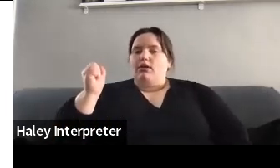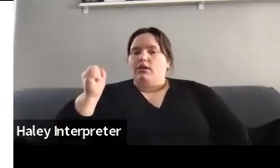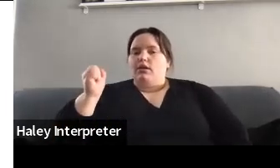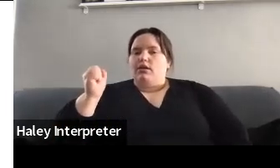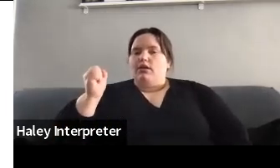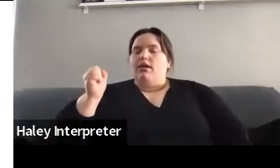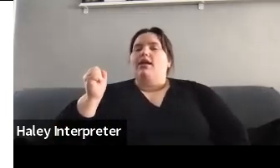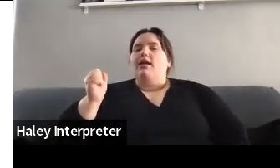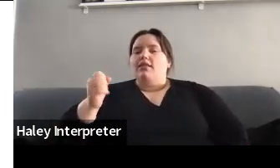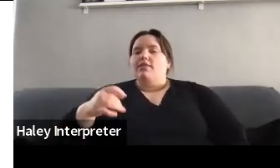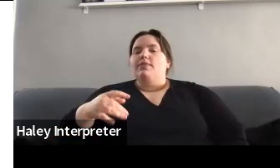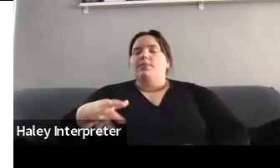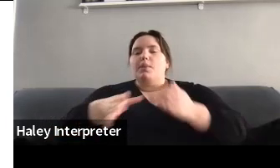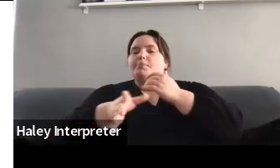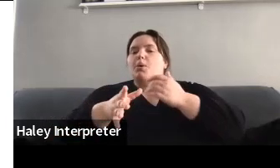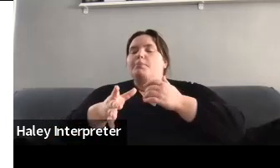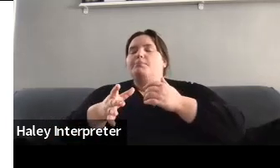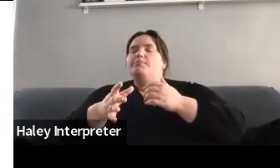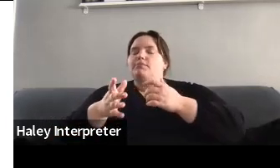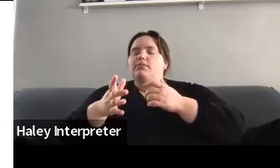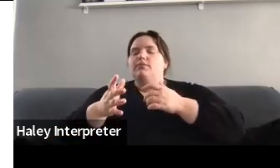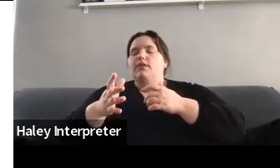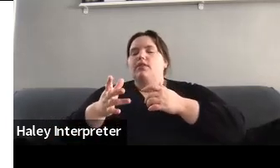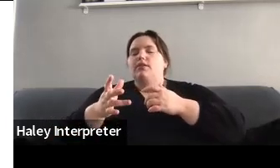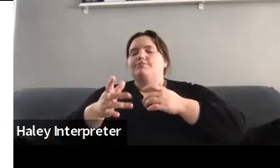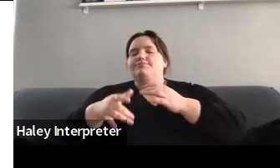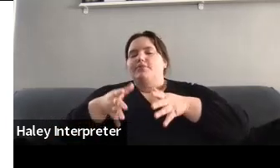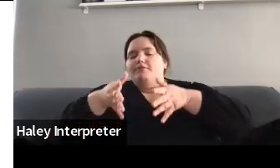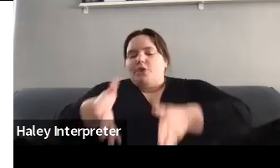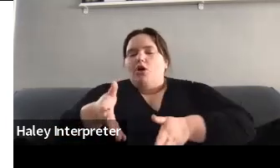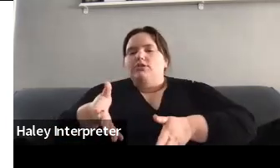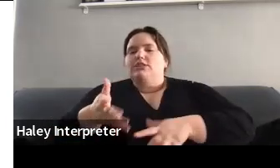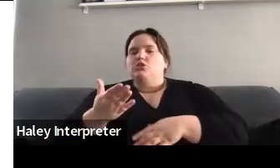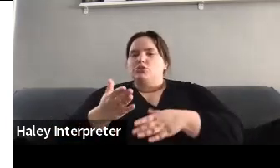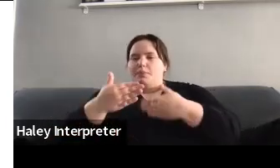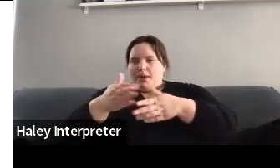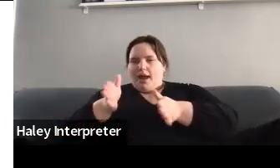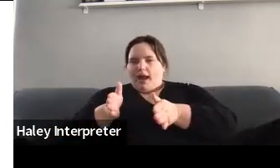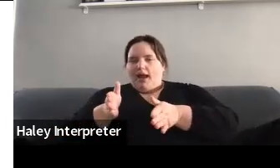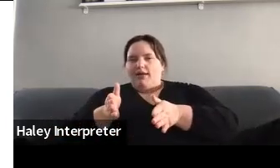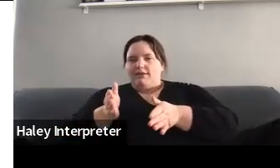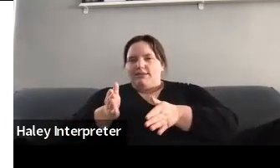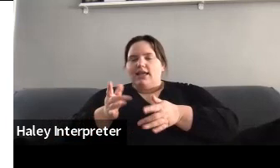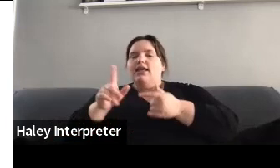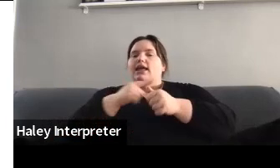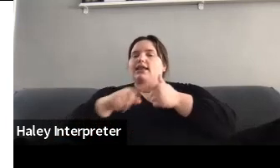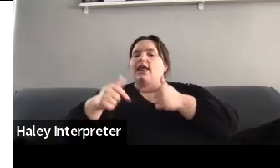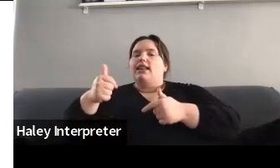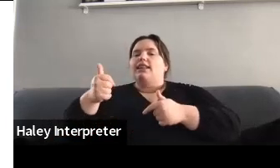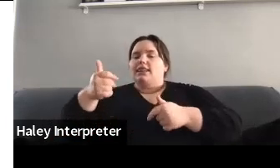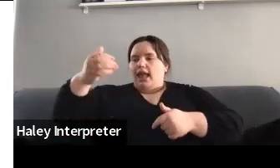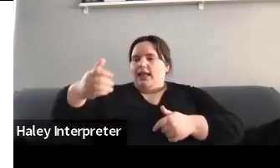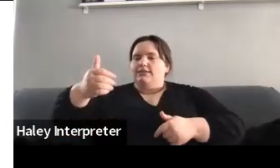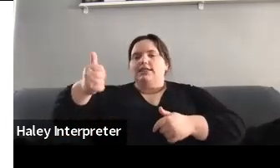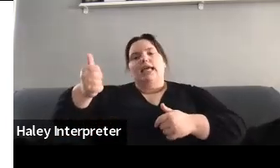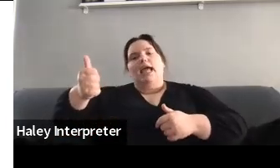a compartment. And then it has a button on the handle that you can push to release that compartment. The